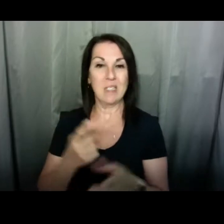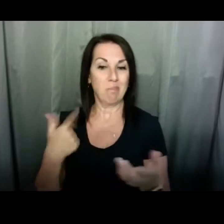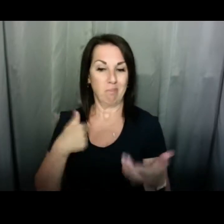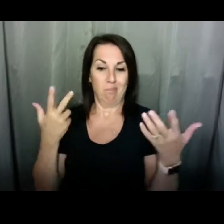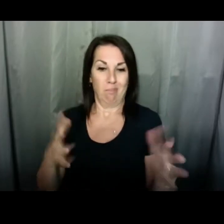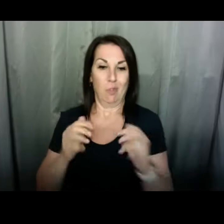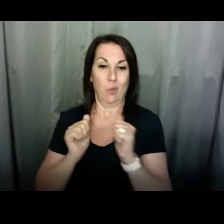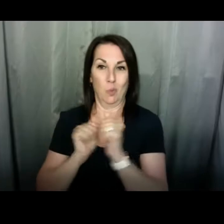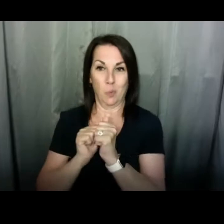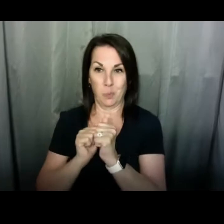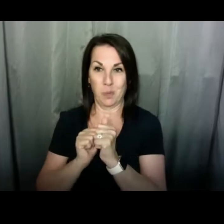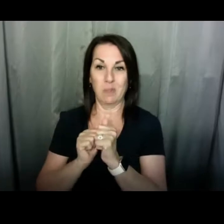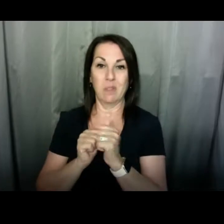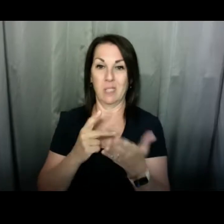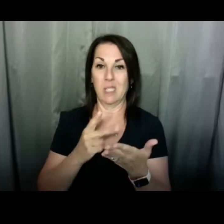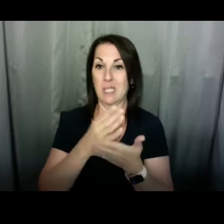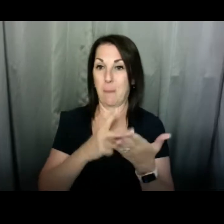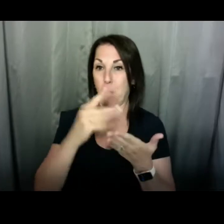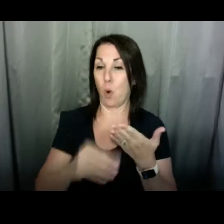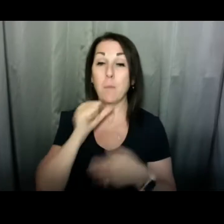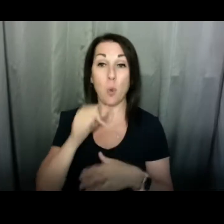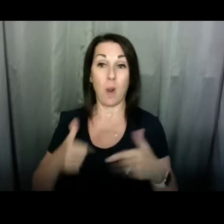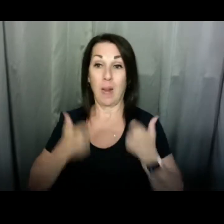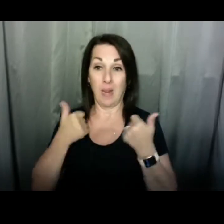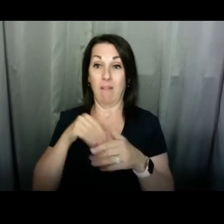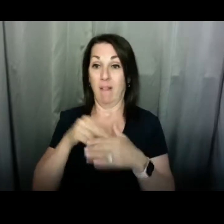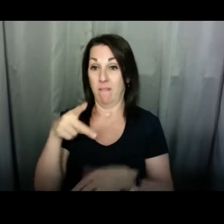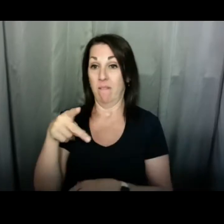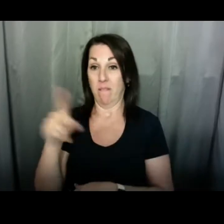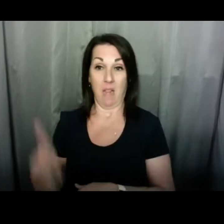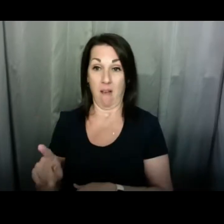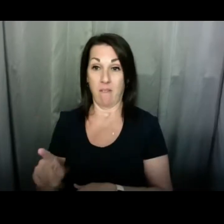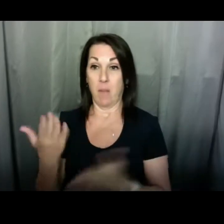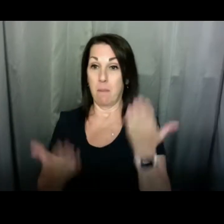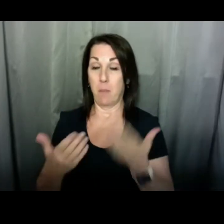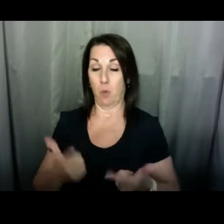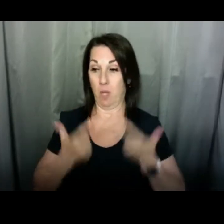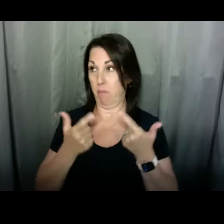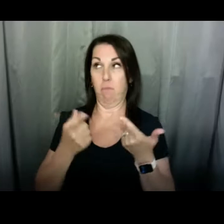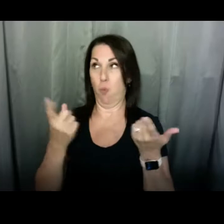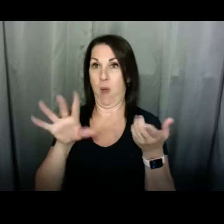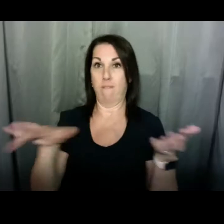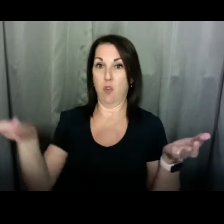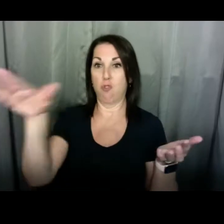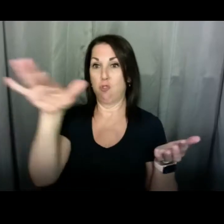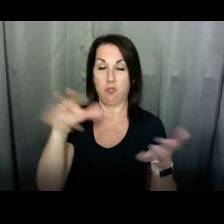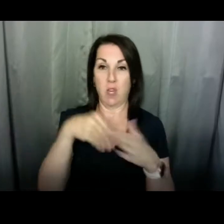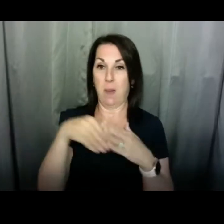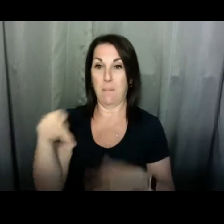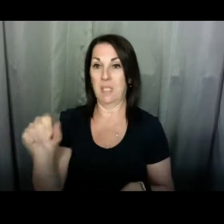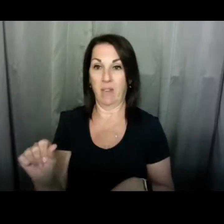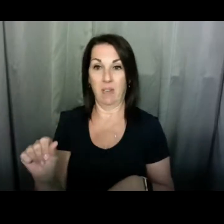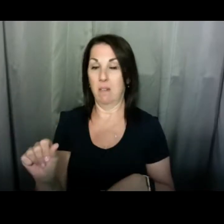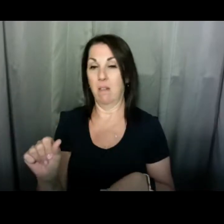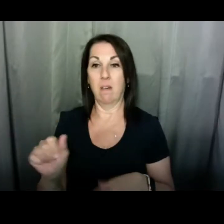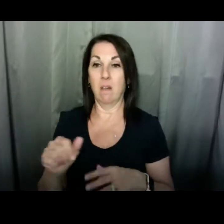with Philadelphia. So if you don't live in Philadelphia, if you live in wherever, in Pennsylvania or